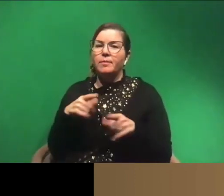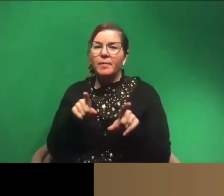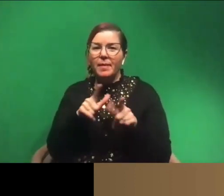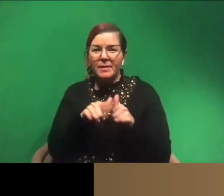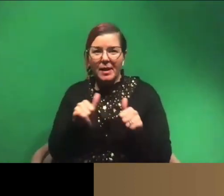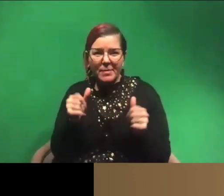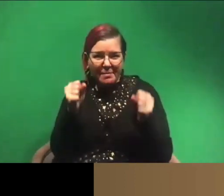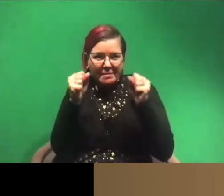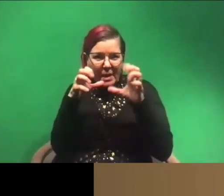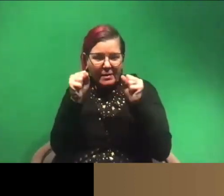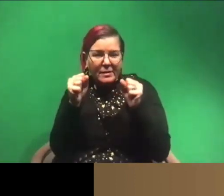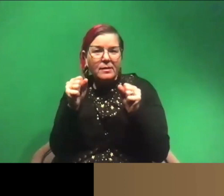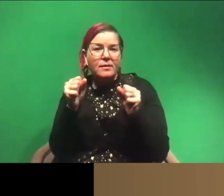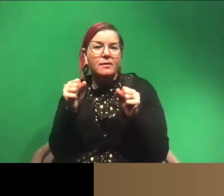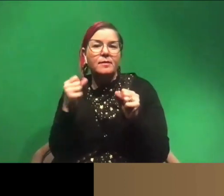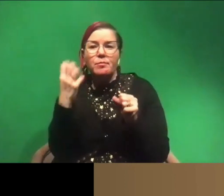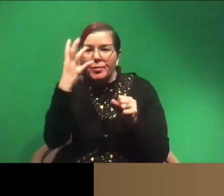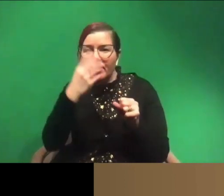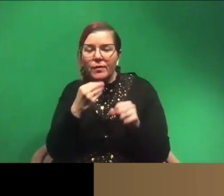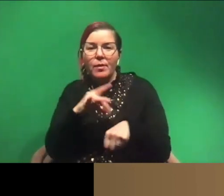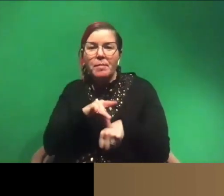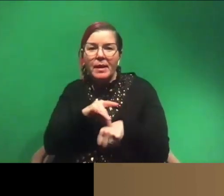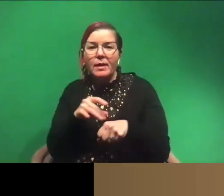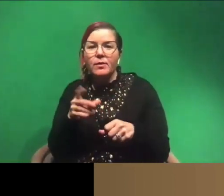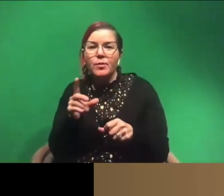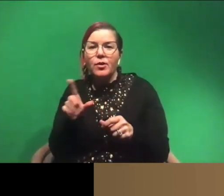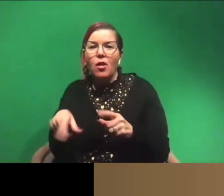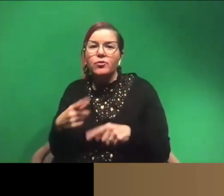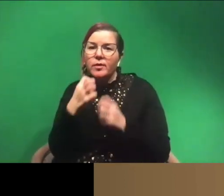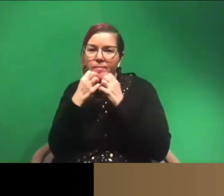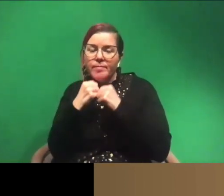because it's this beautiful planet that we're all protecting together.